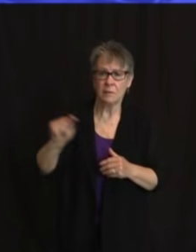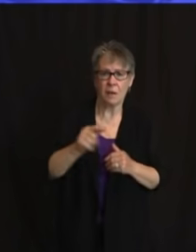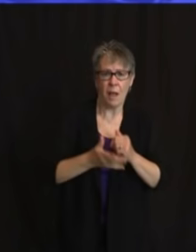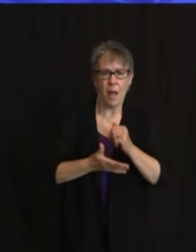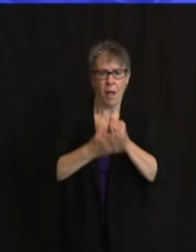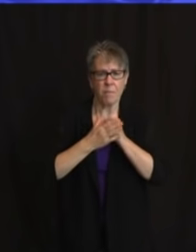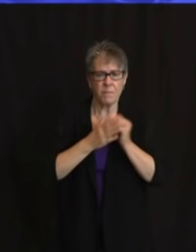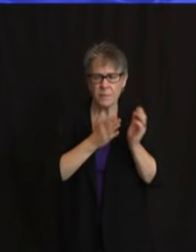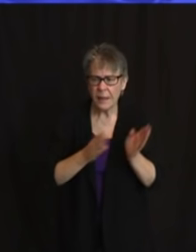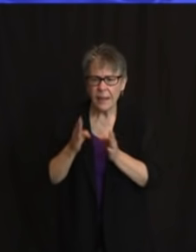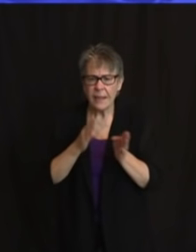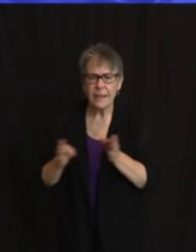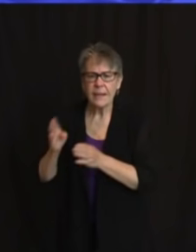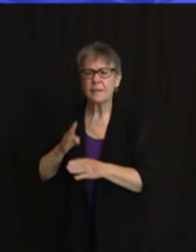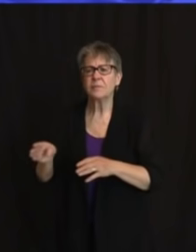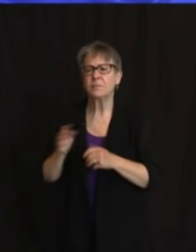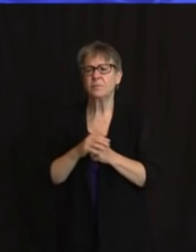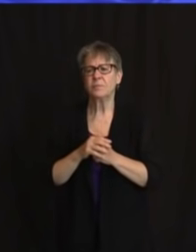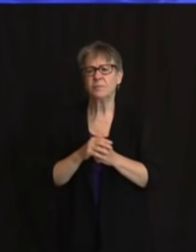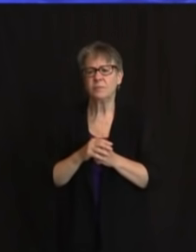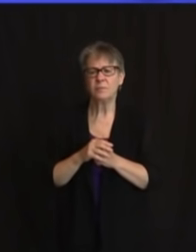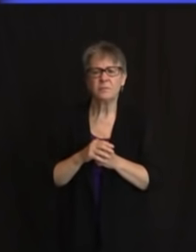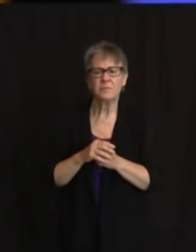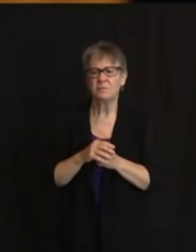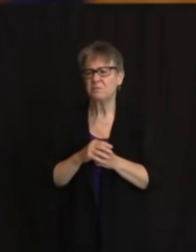throughout the country. Thank you.